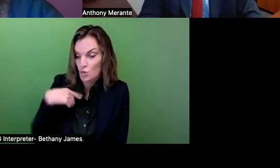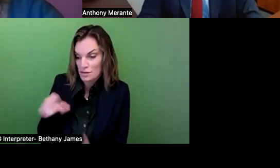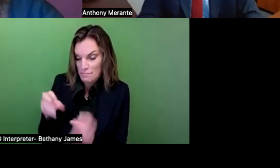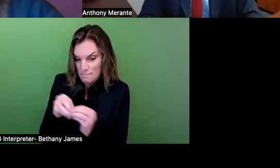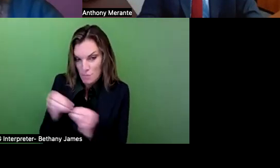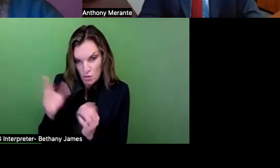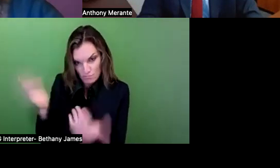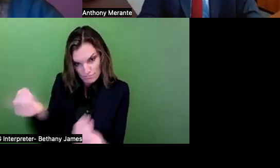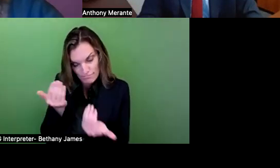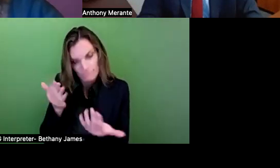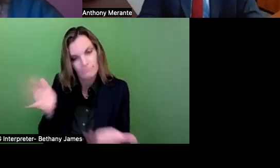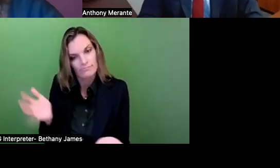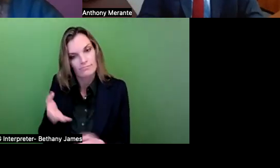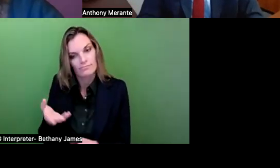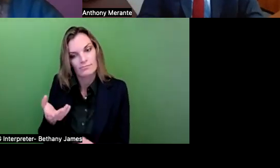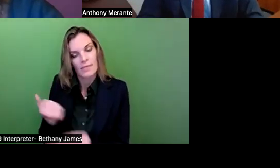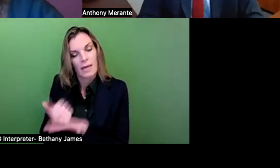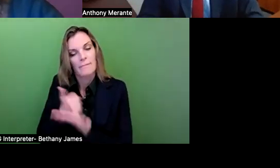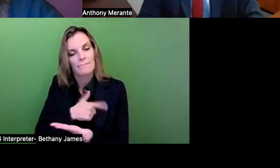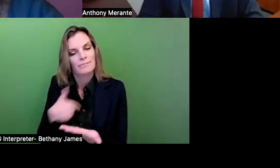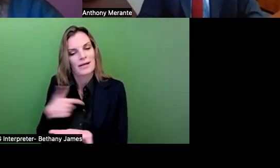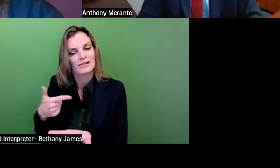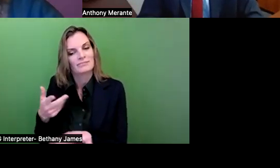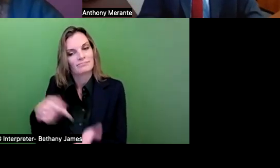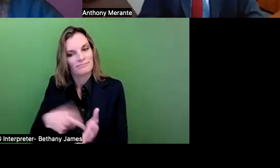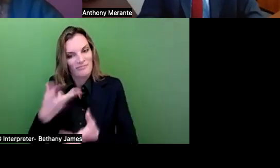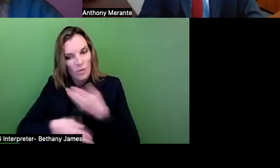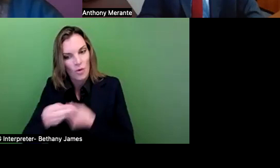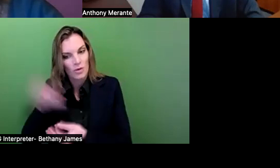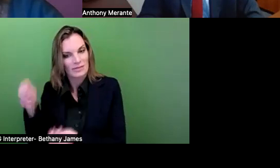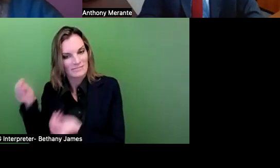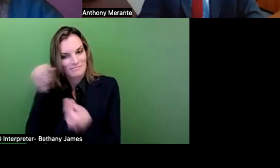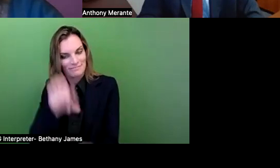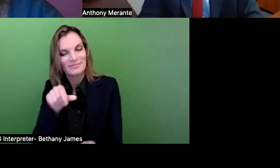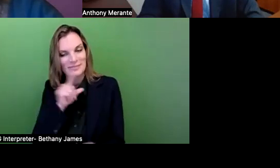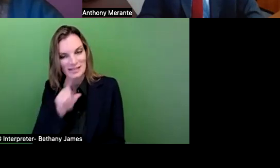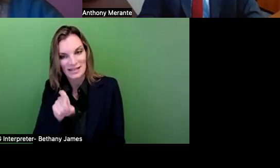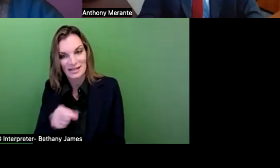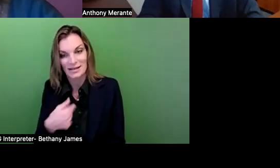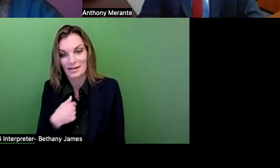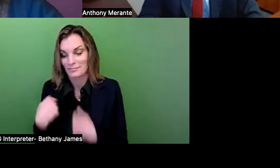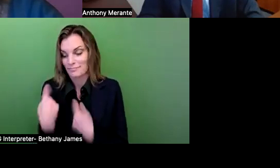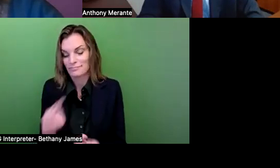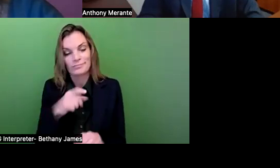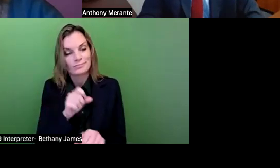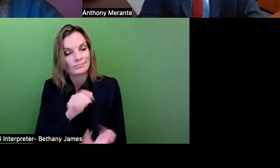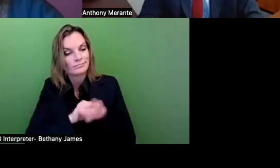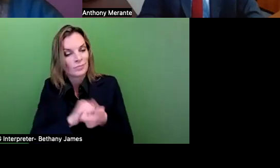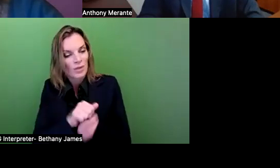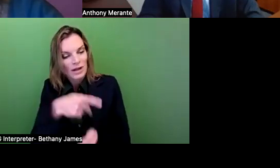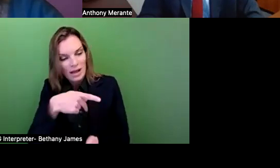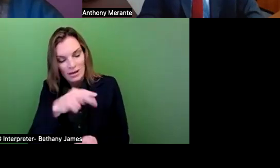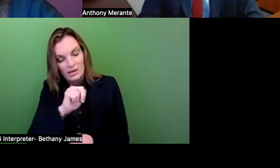we can do even a better job. But at the end of the day, we have done some great things working with not-for-profits and working